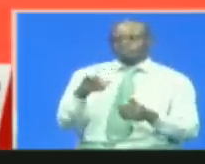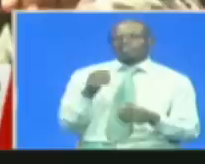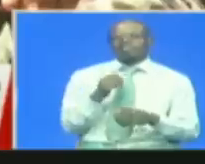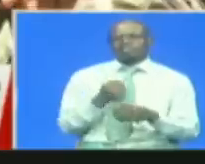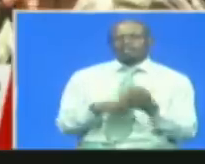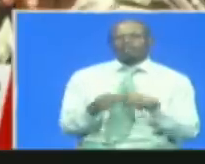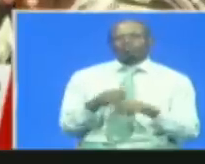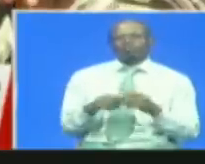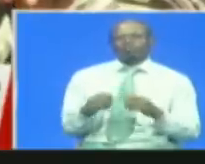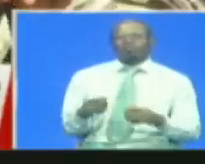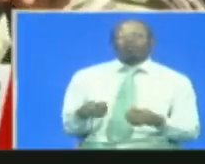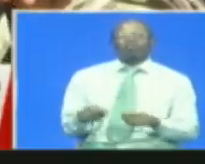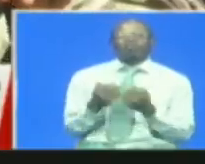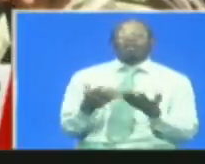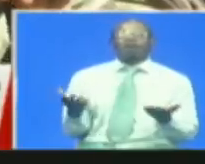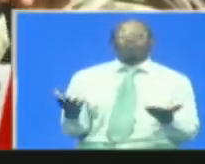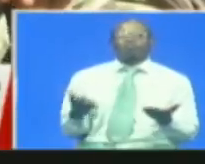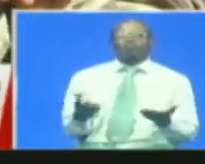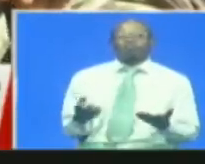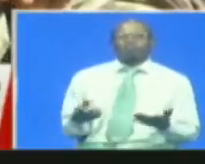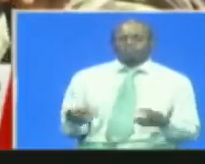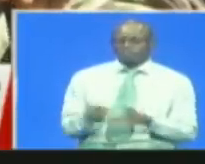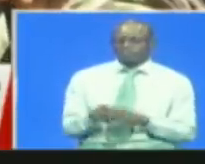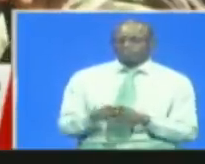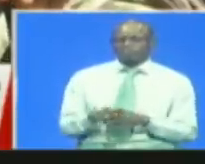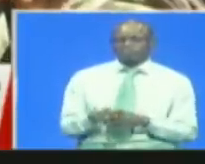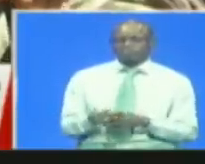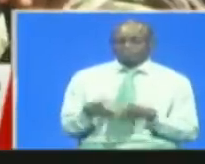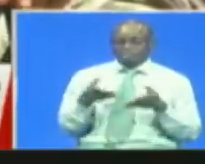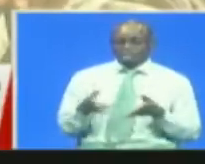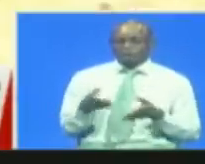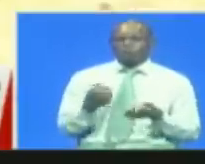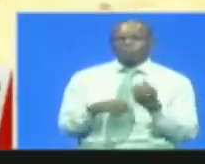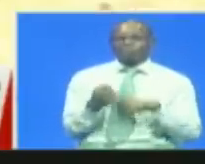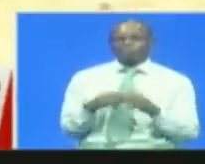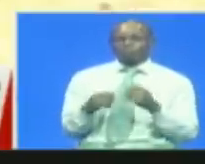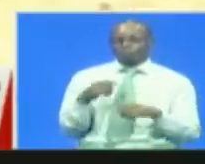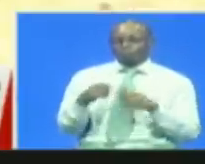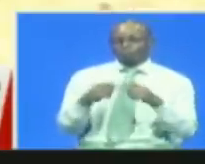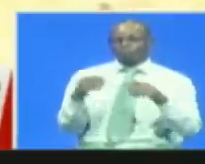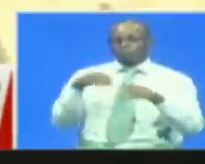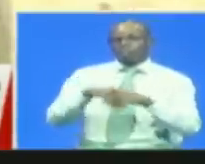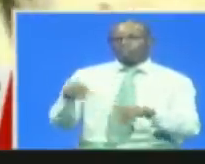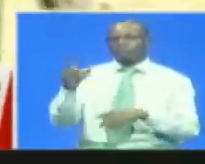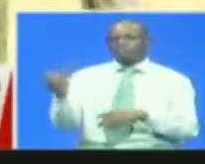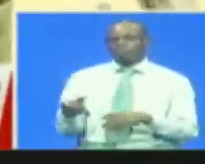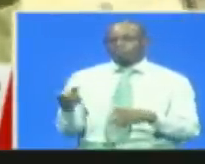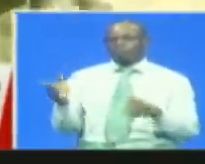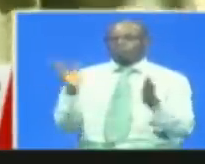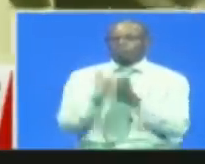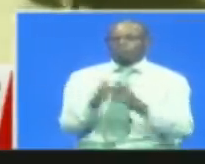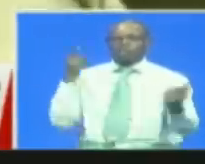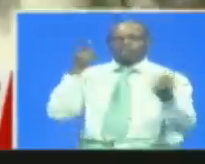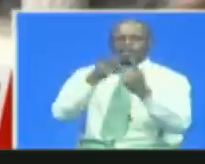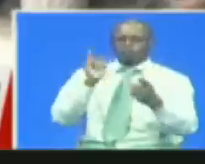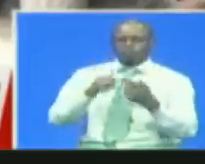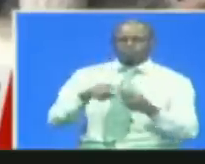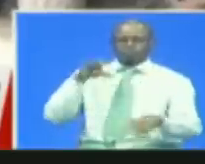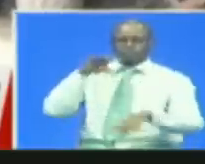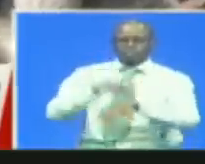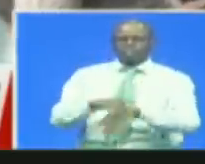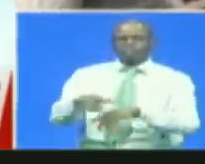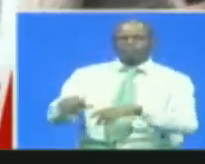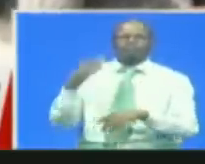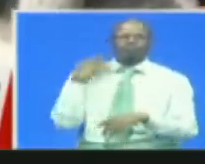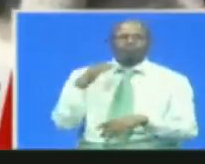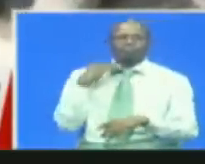itafanywa. A security operation is currently ongoing in the region with the intention of rooting out the gang members. For